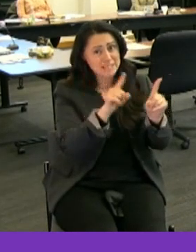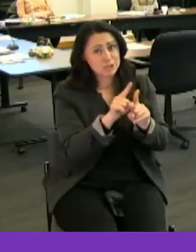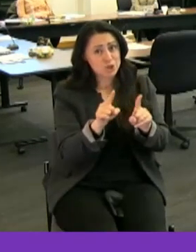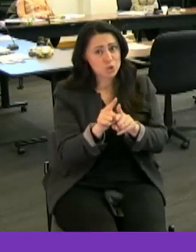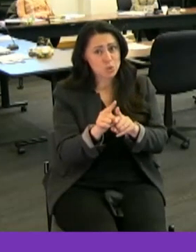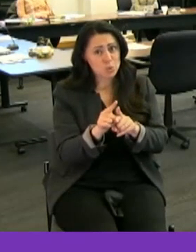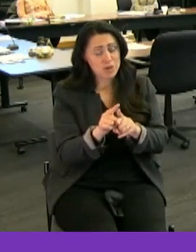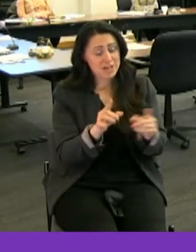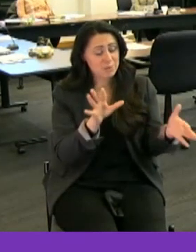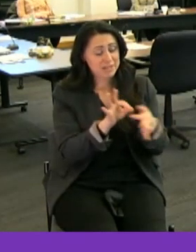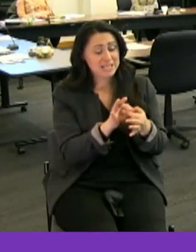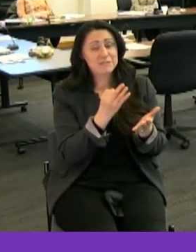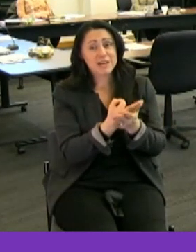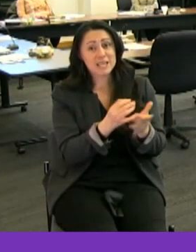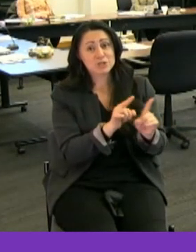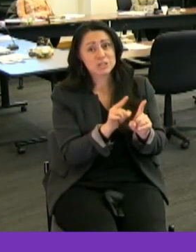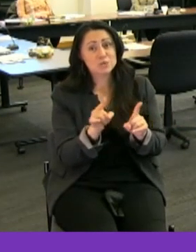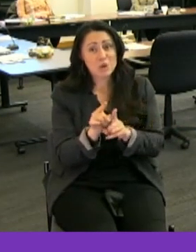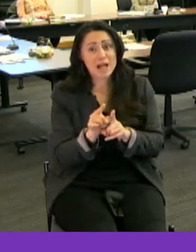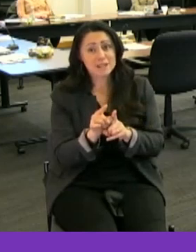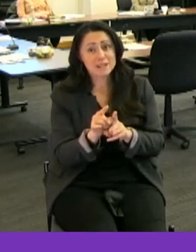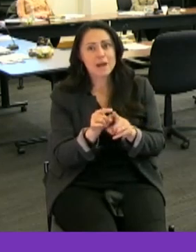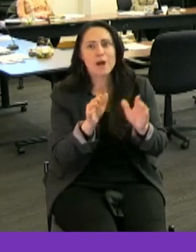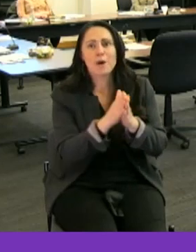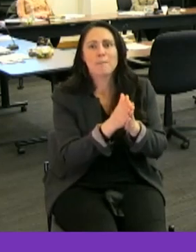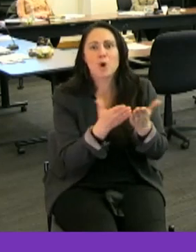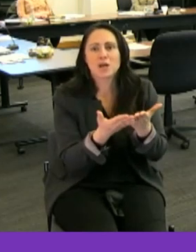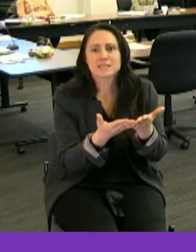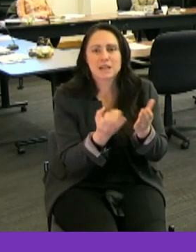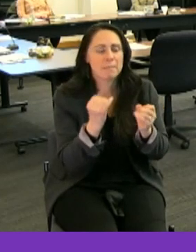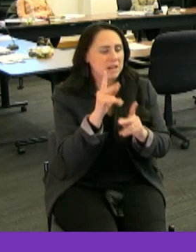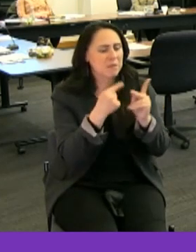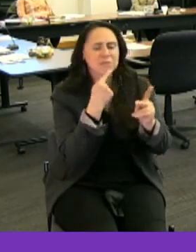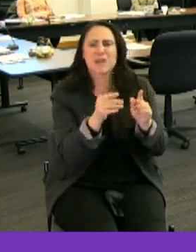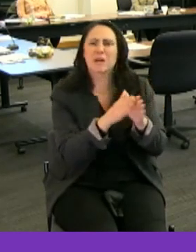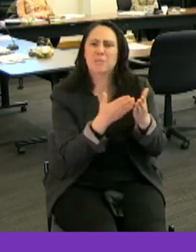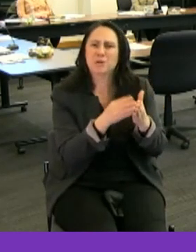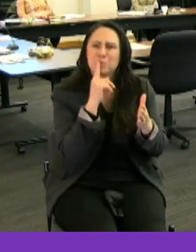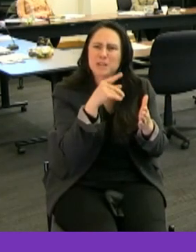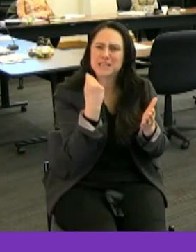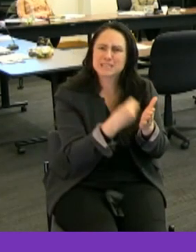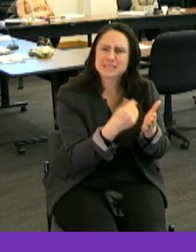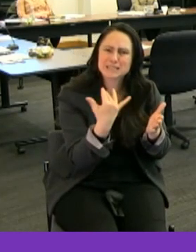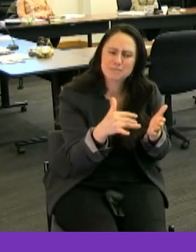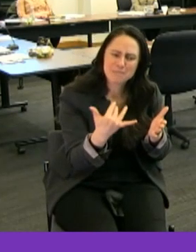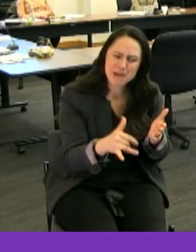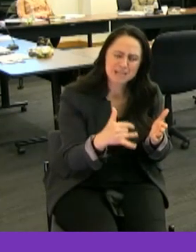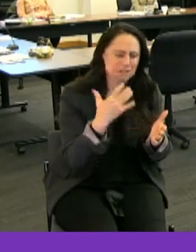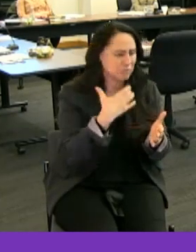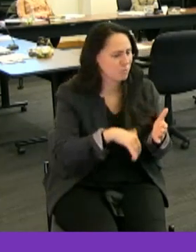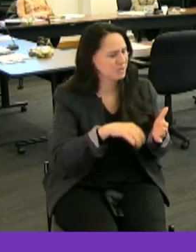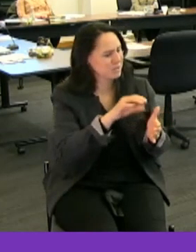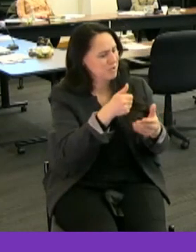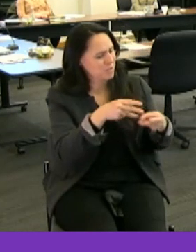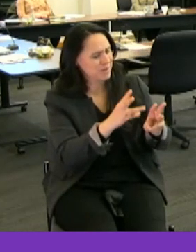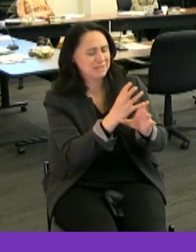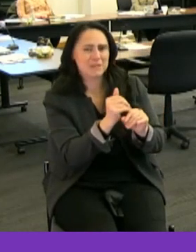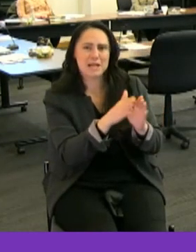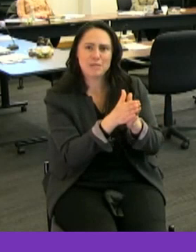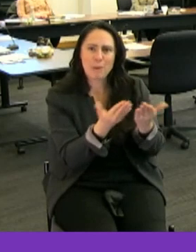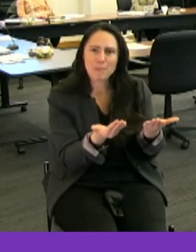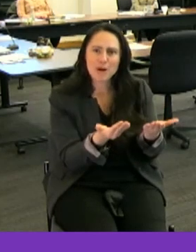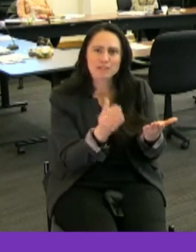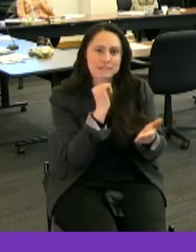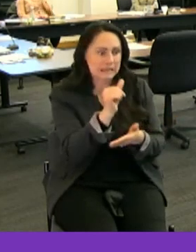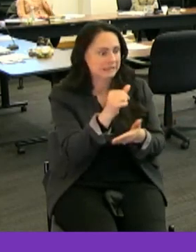too, kind of ties into financials as well, books. A lot of people were saying the books were really expensive. They wish there was alternate ways of getting the books